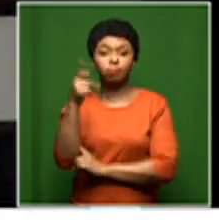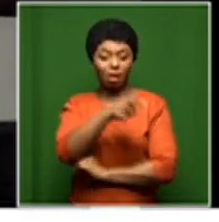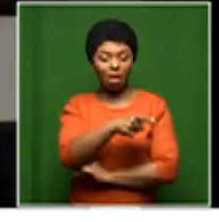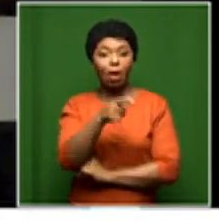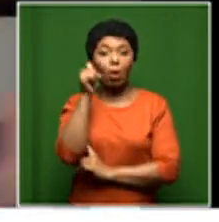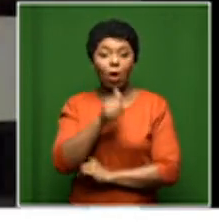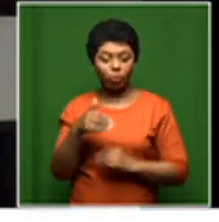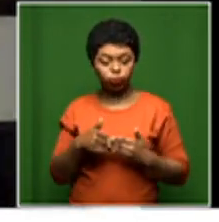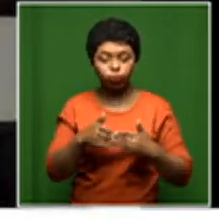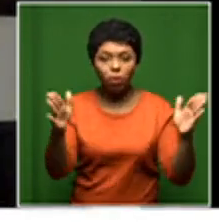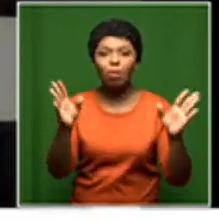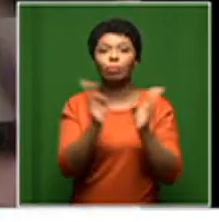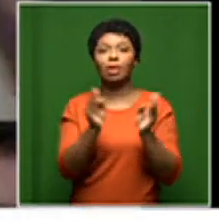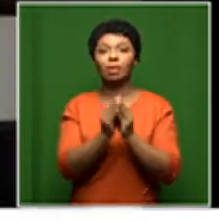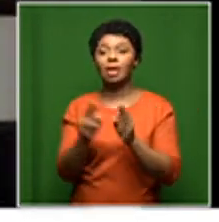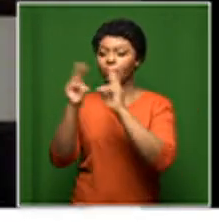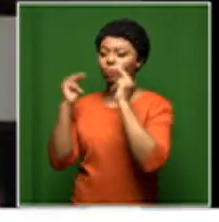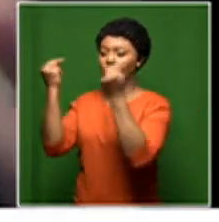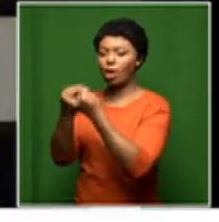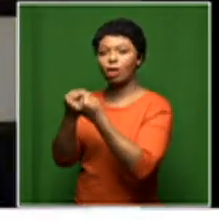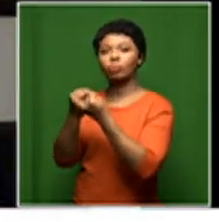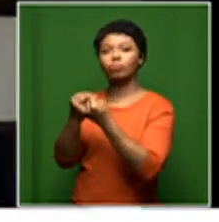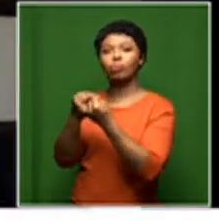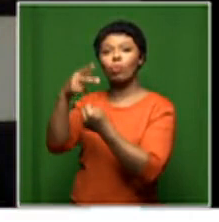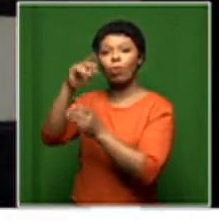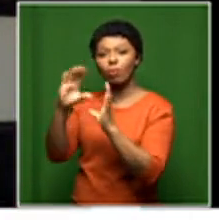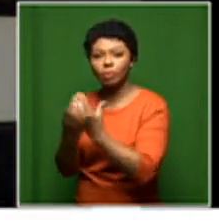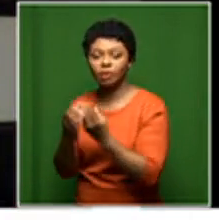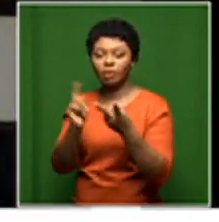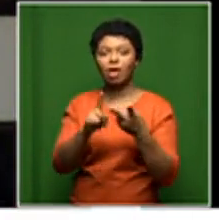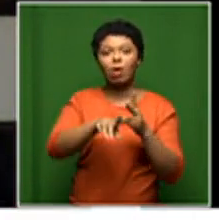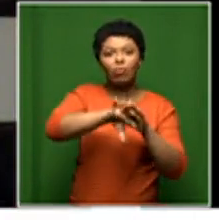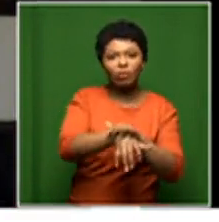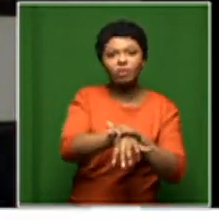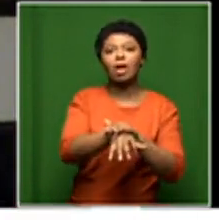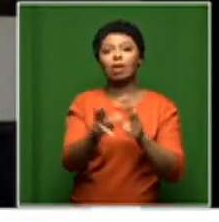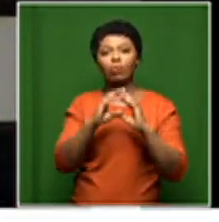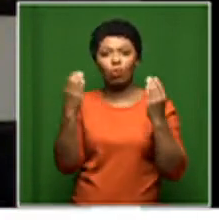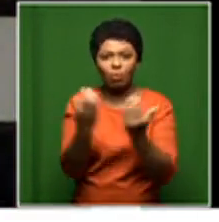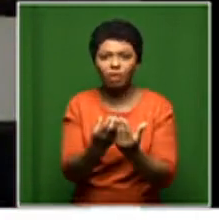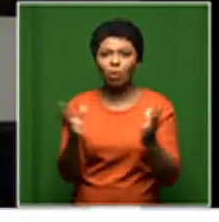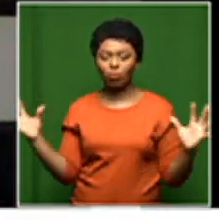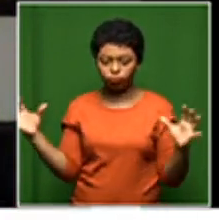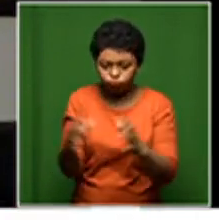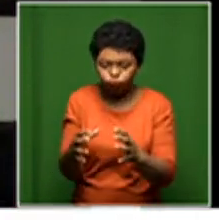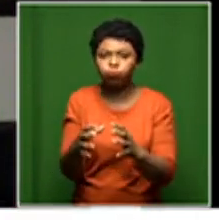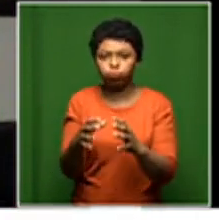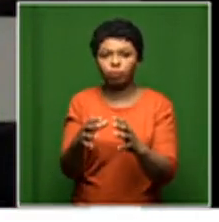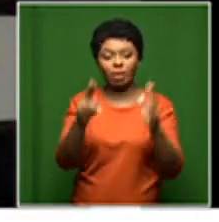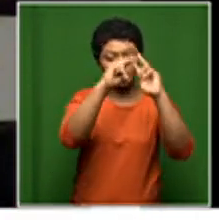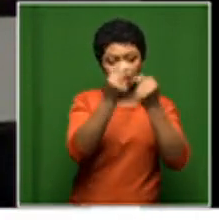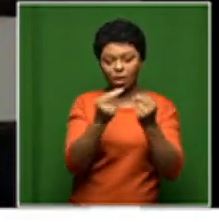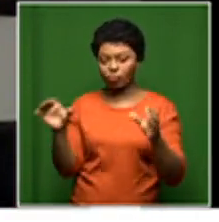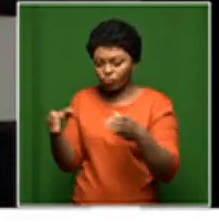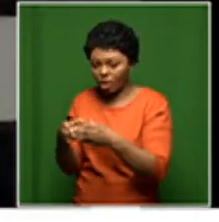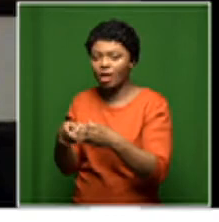he said, the national committee, the provincial committee, and the regional committee have all met and agreed that these